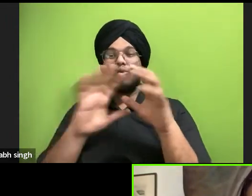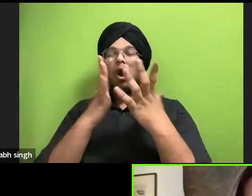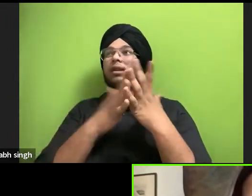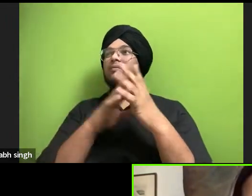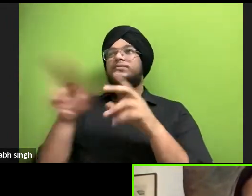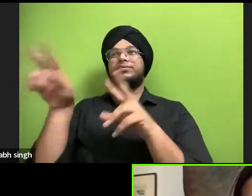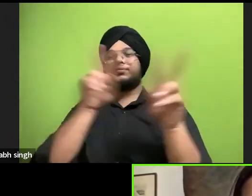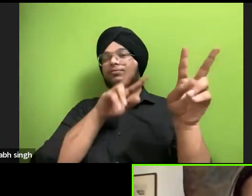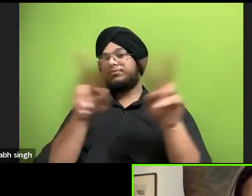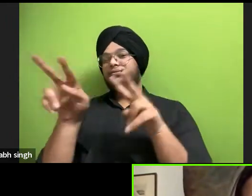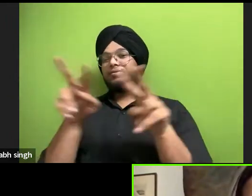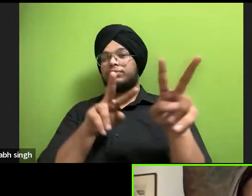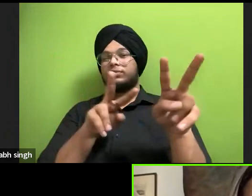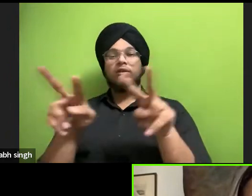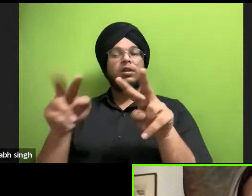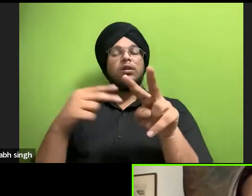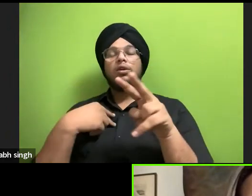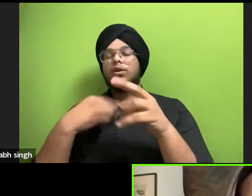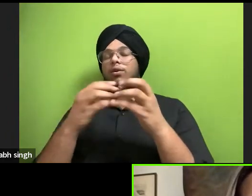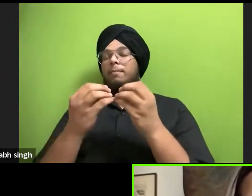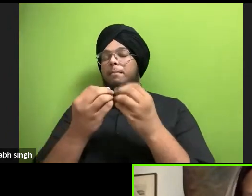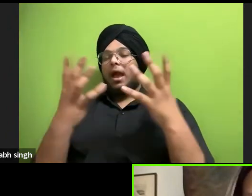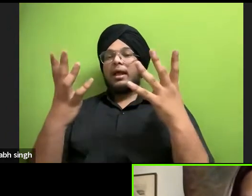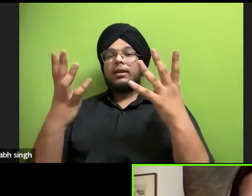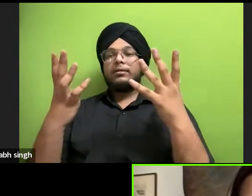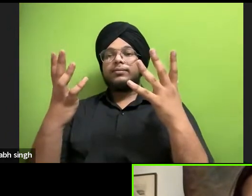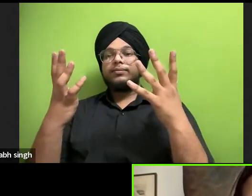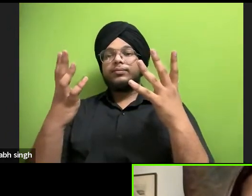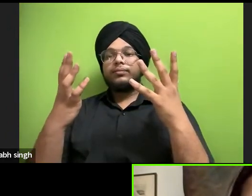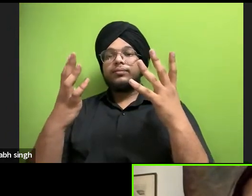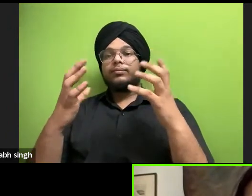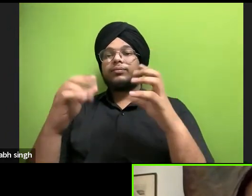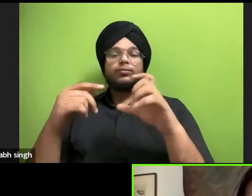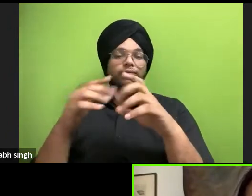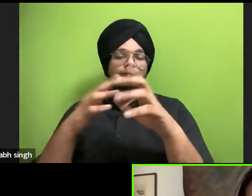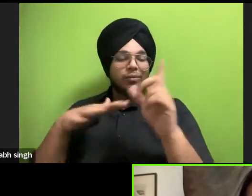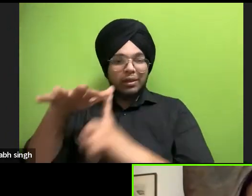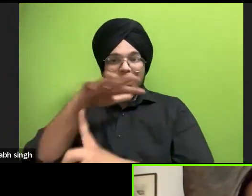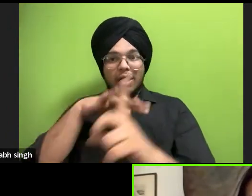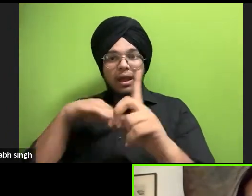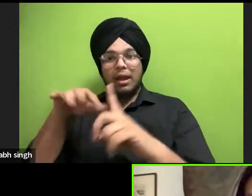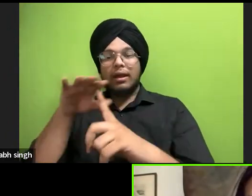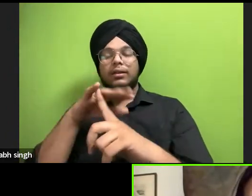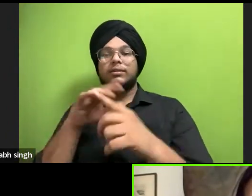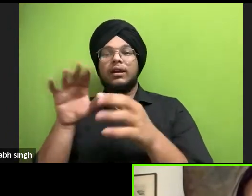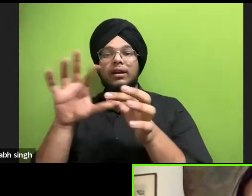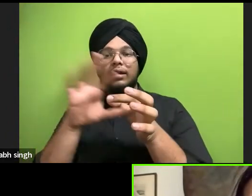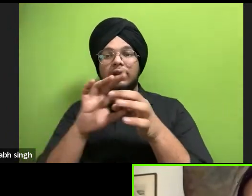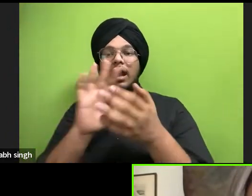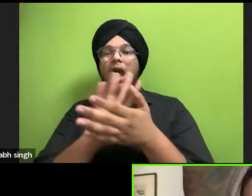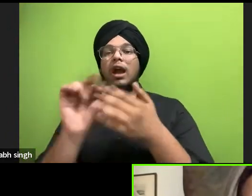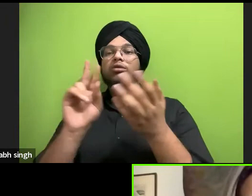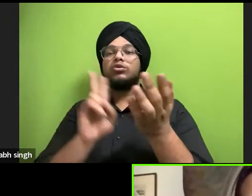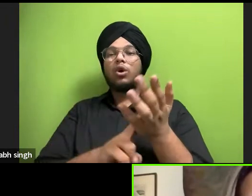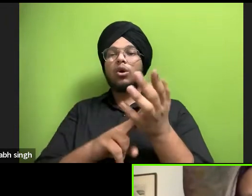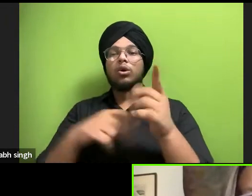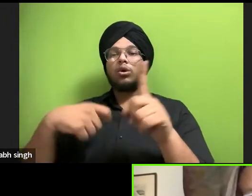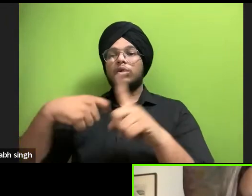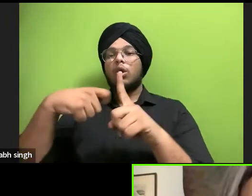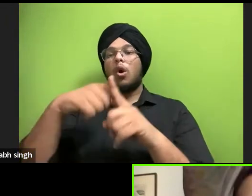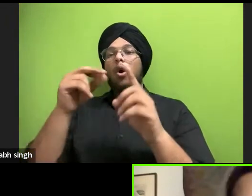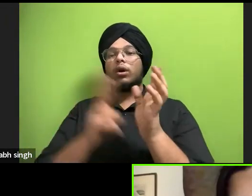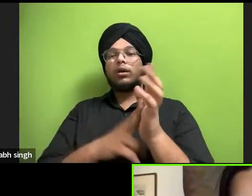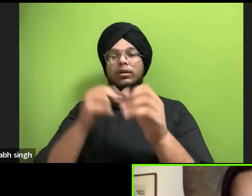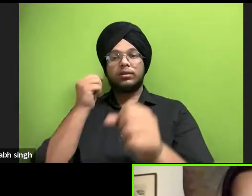are very conscious of the ecology, the cultural ecology in Hong Kong as well. And it's really important that